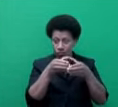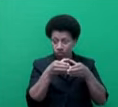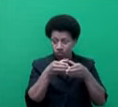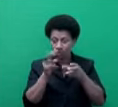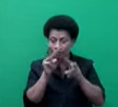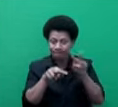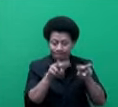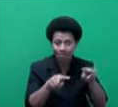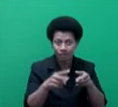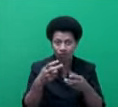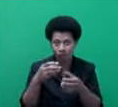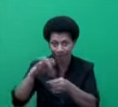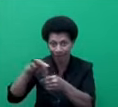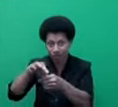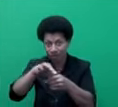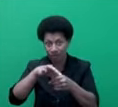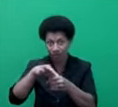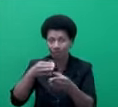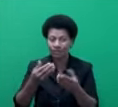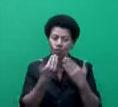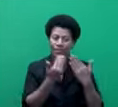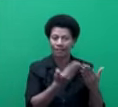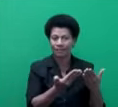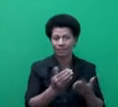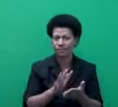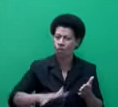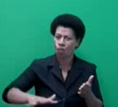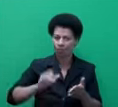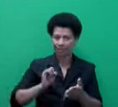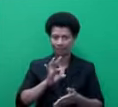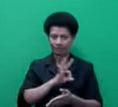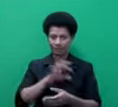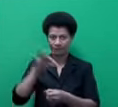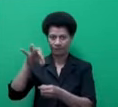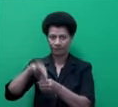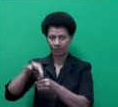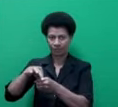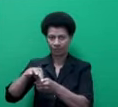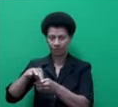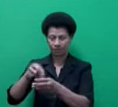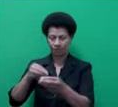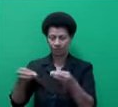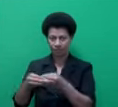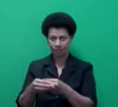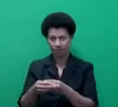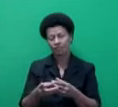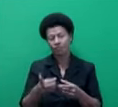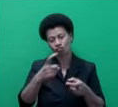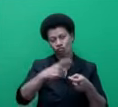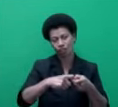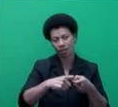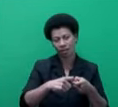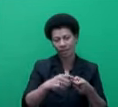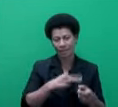also want to thank all the election officials and the Electoral Commission and also want to join what Minister Bala said and thank